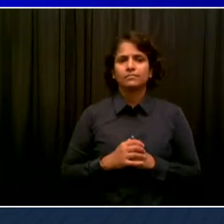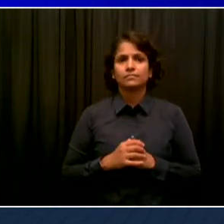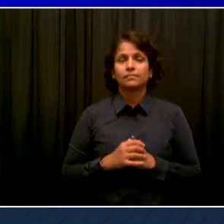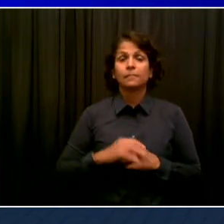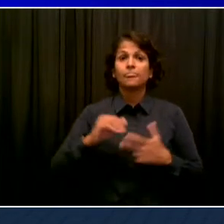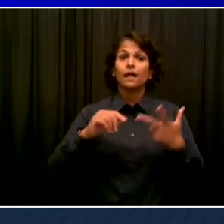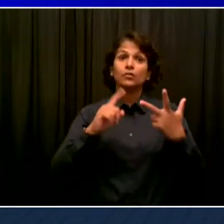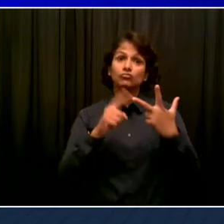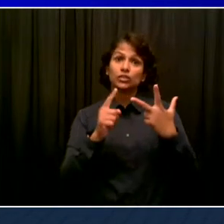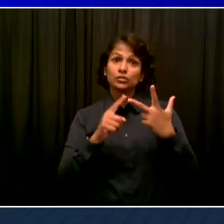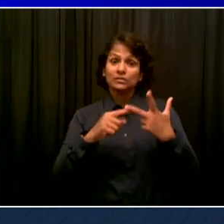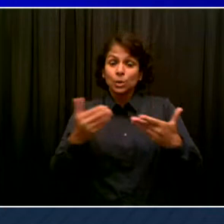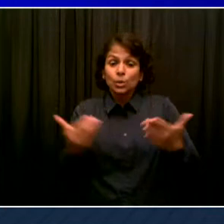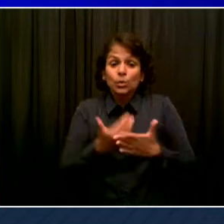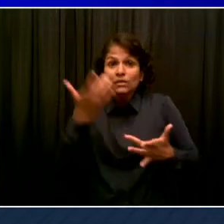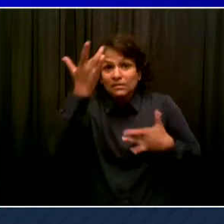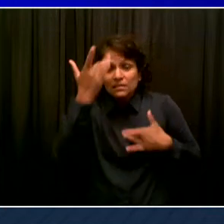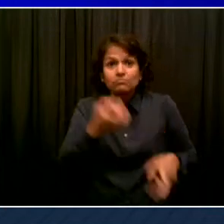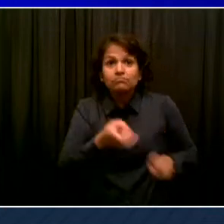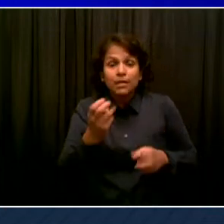7-day average. Today's report,